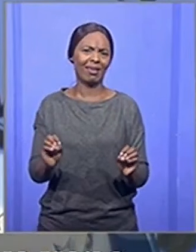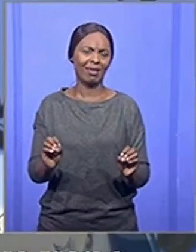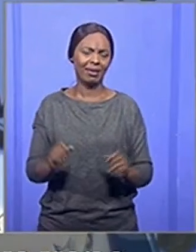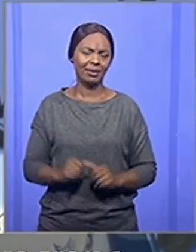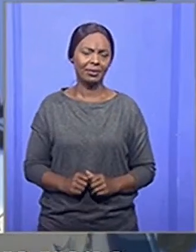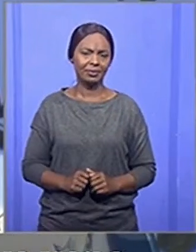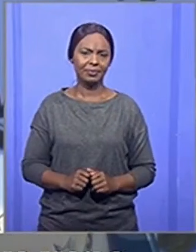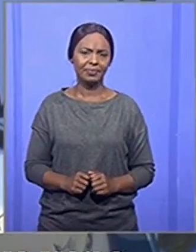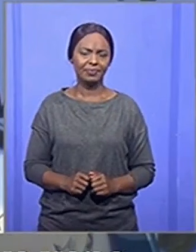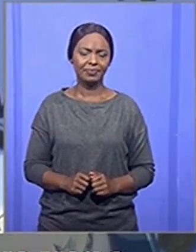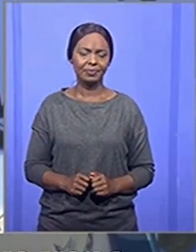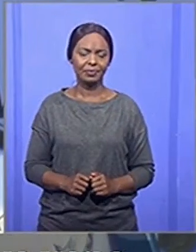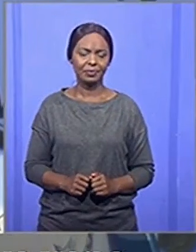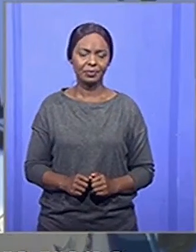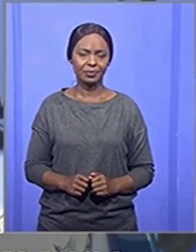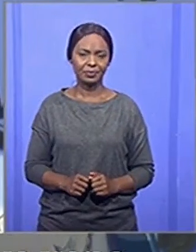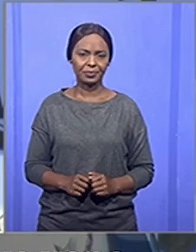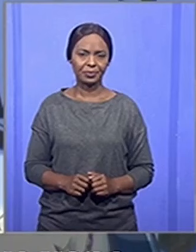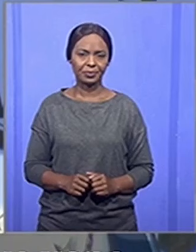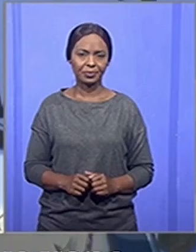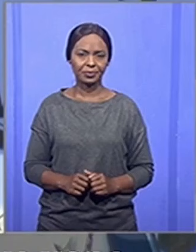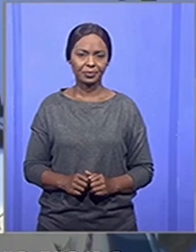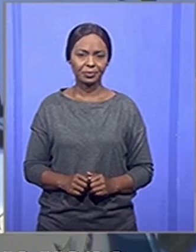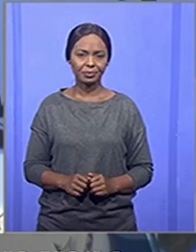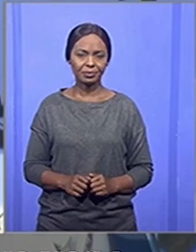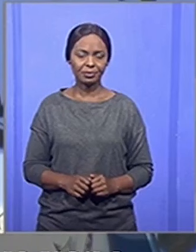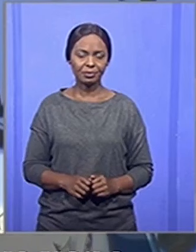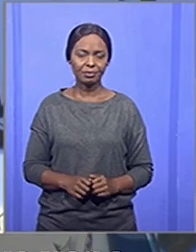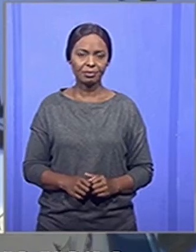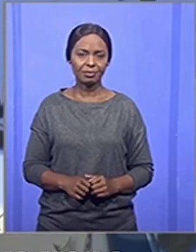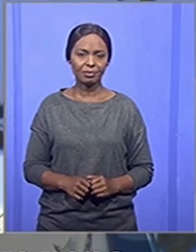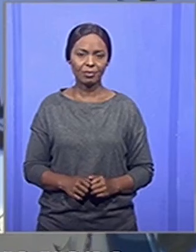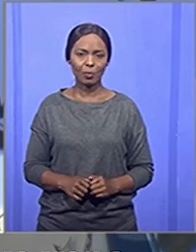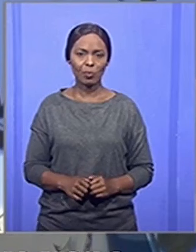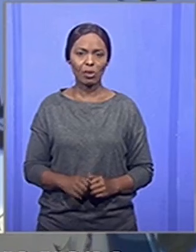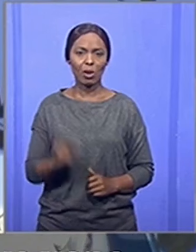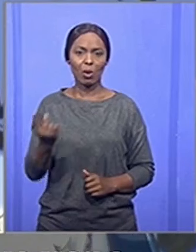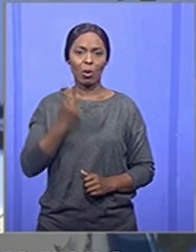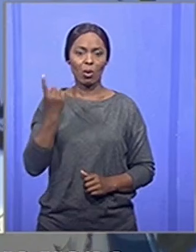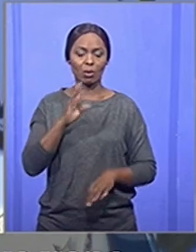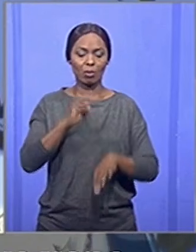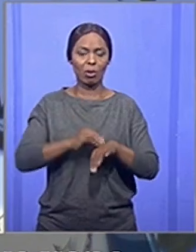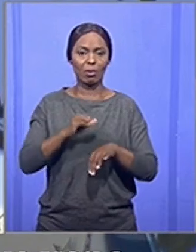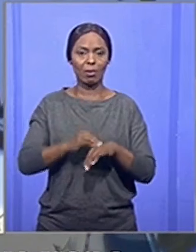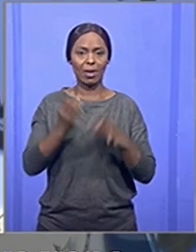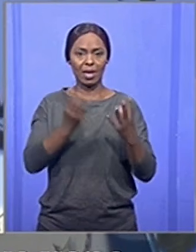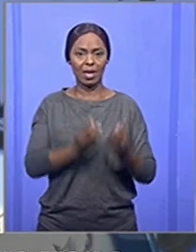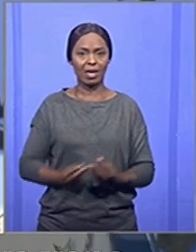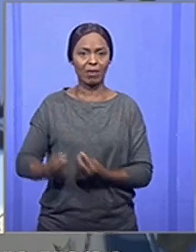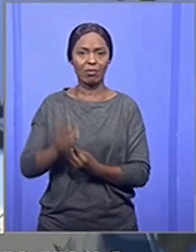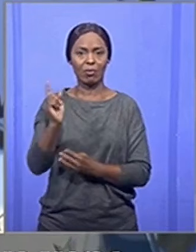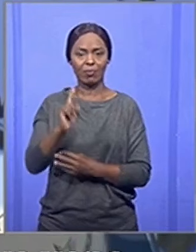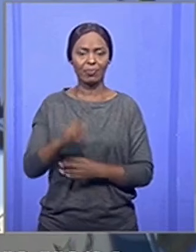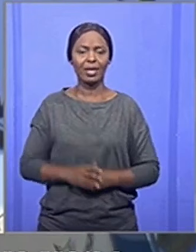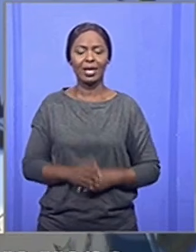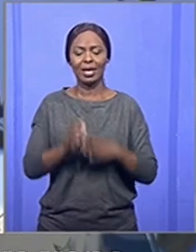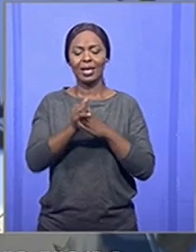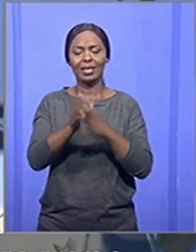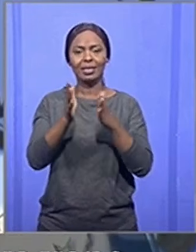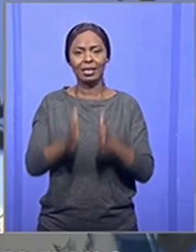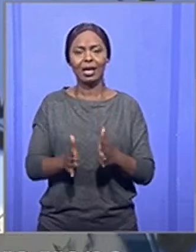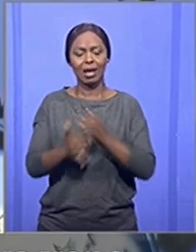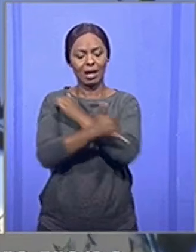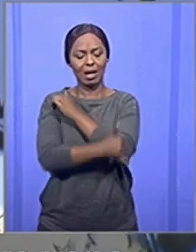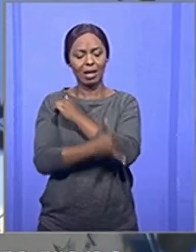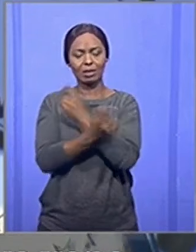a problem of load shedding in our country. The only problem we have leaders in our